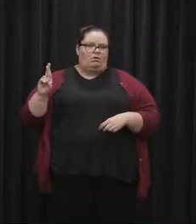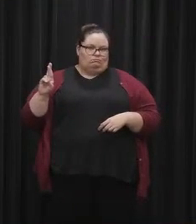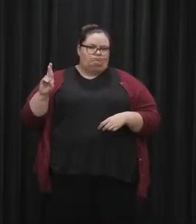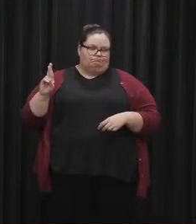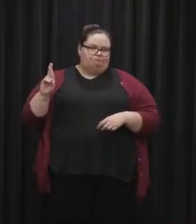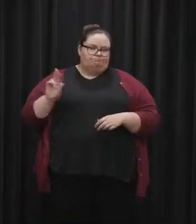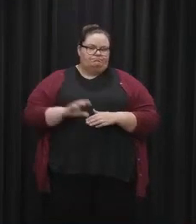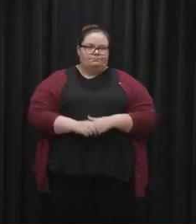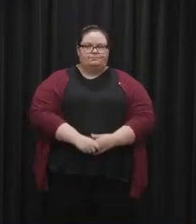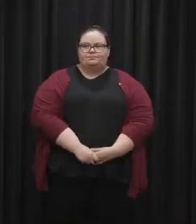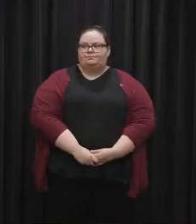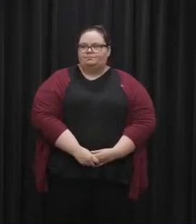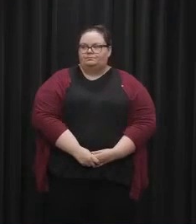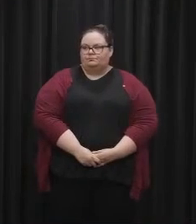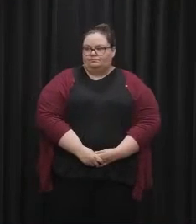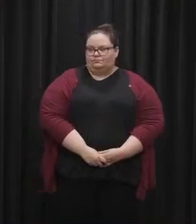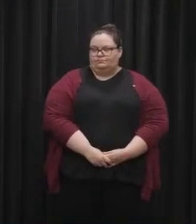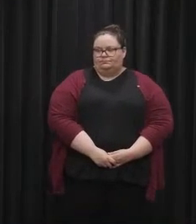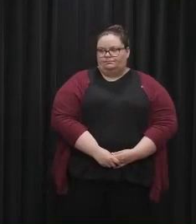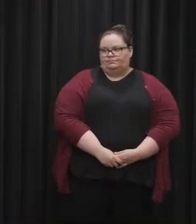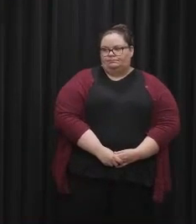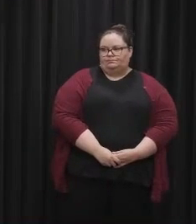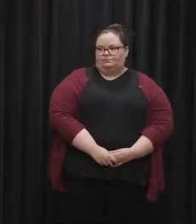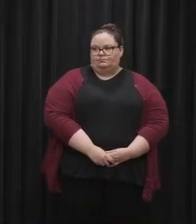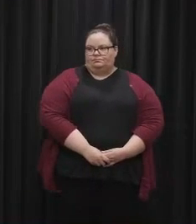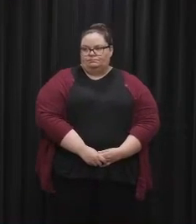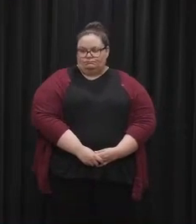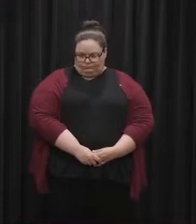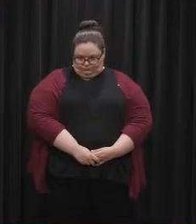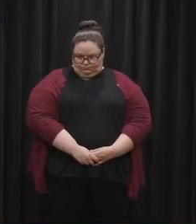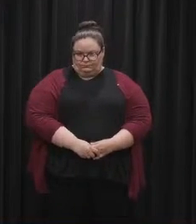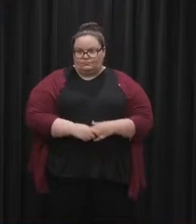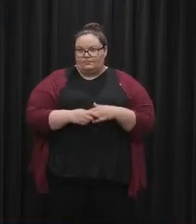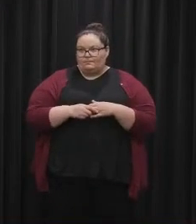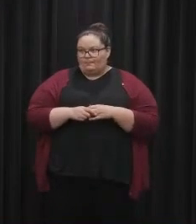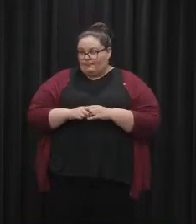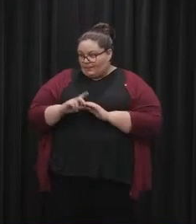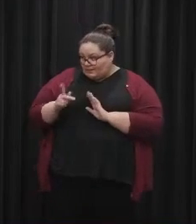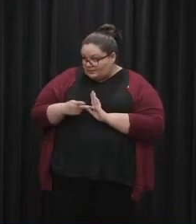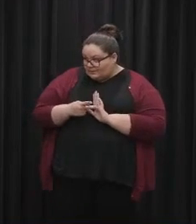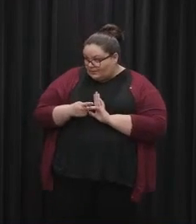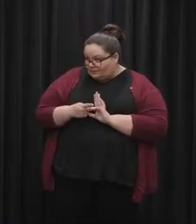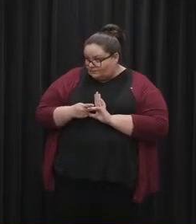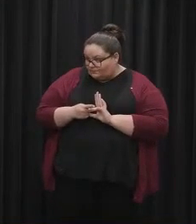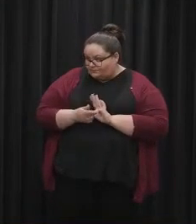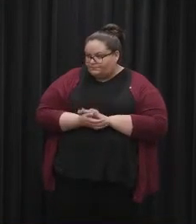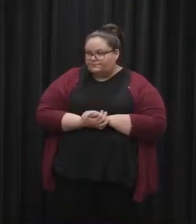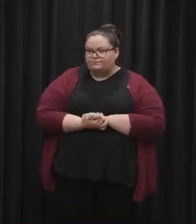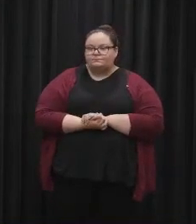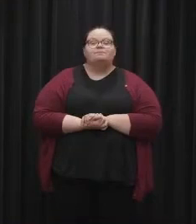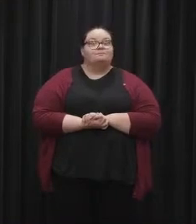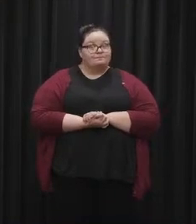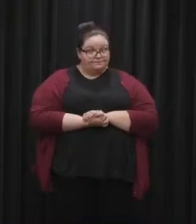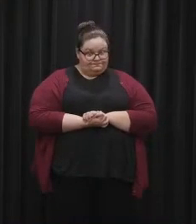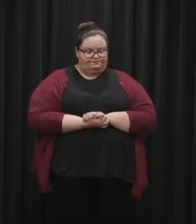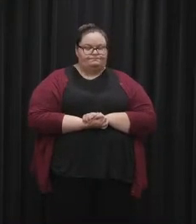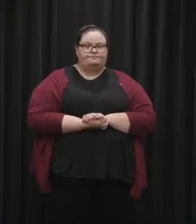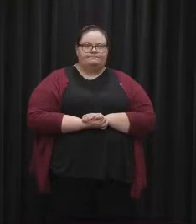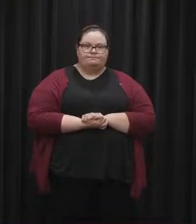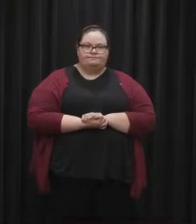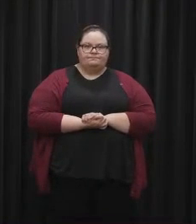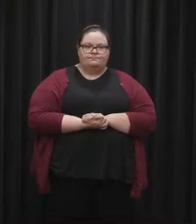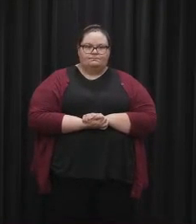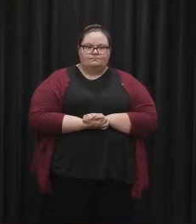including the Manoir. Okay. Do you have a follow-up, Mr. Waugh? I do, thank